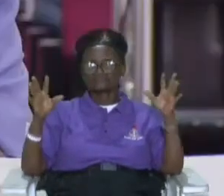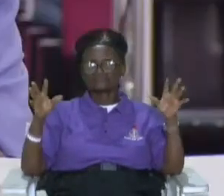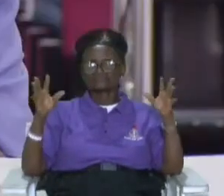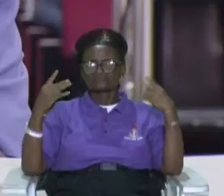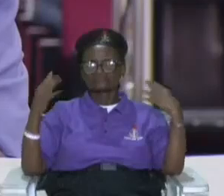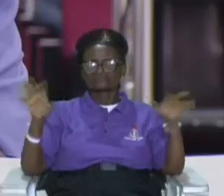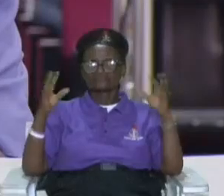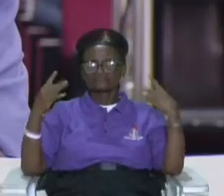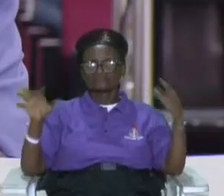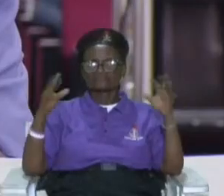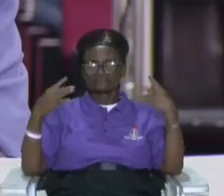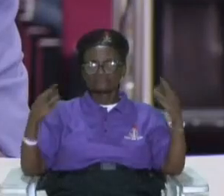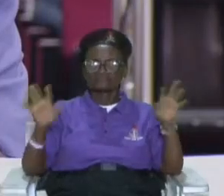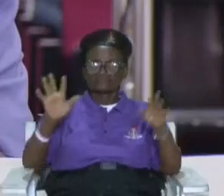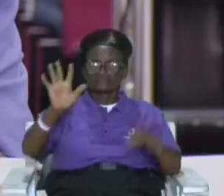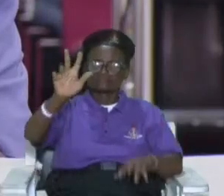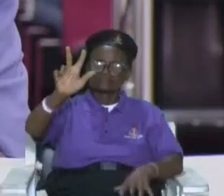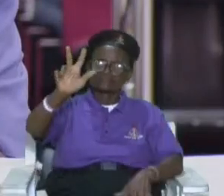3.